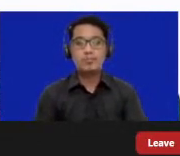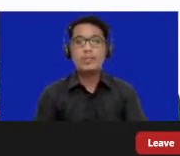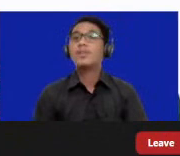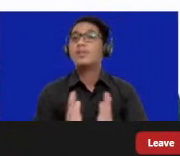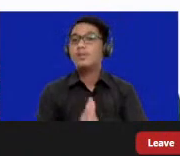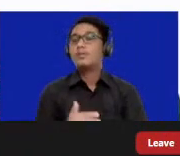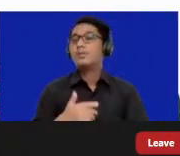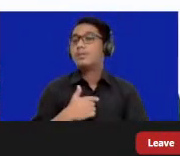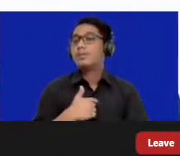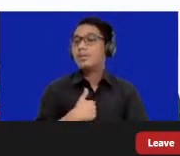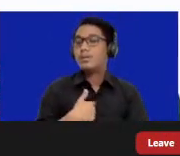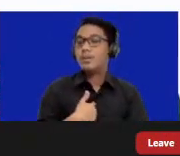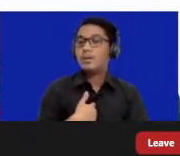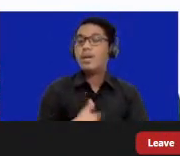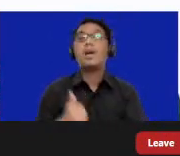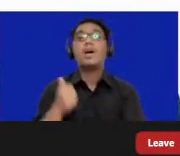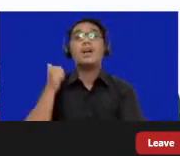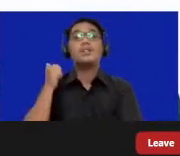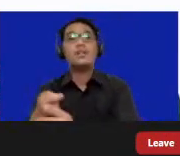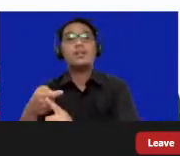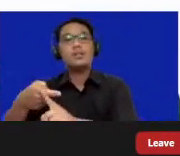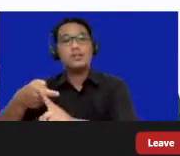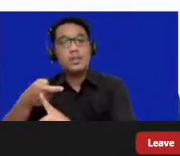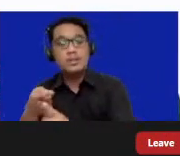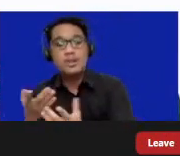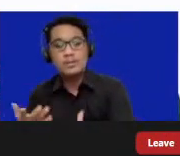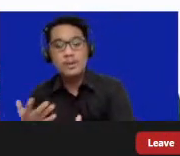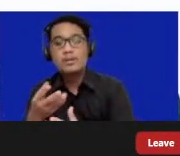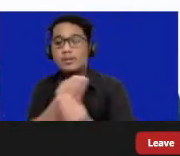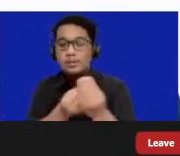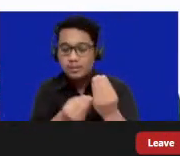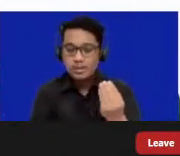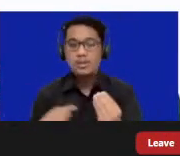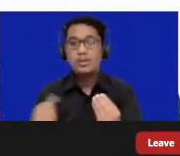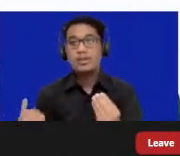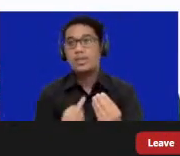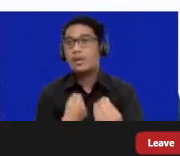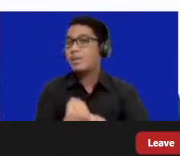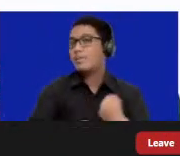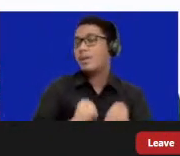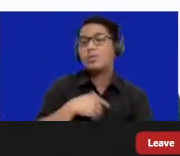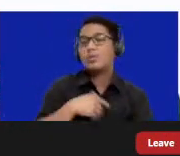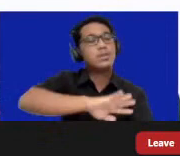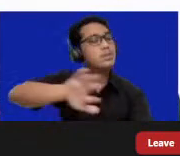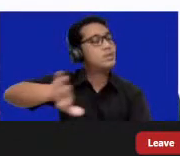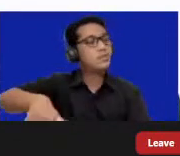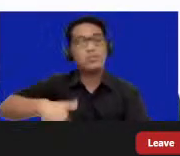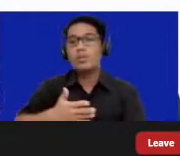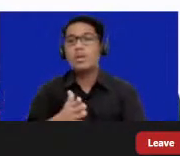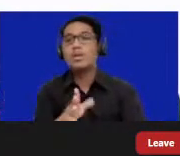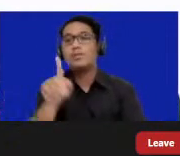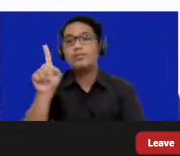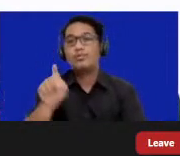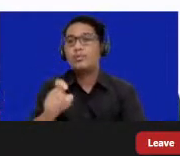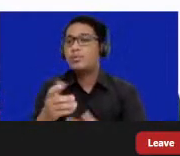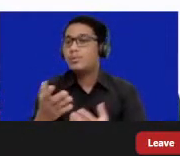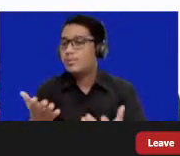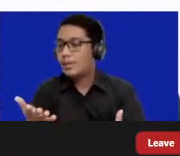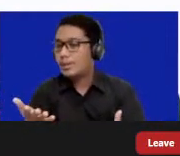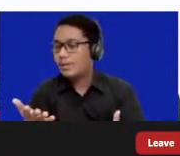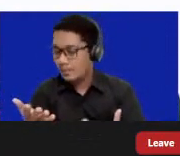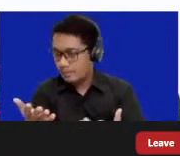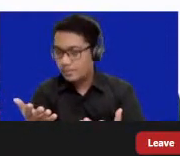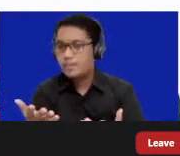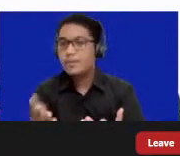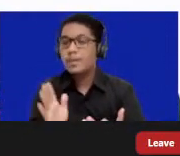everything. But as I see now, and as we see again with the pandemic, private sector has